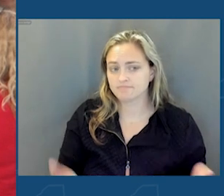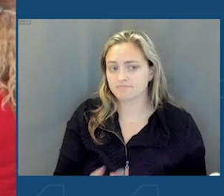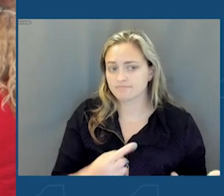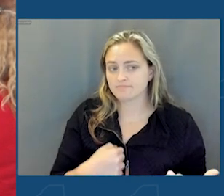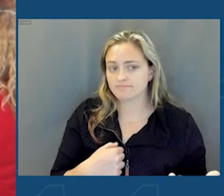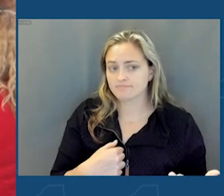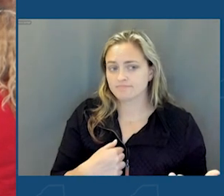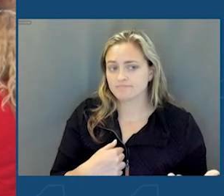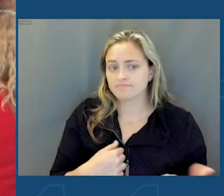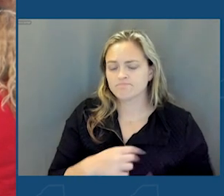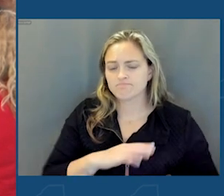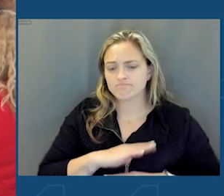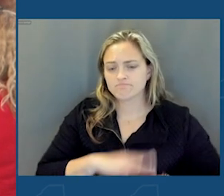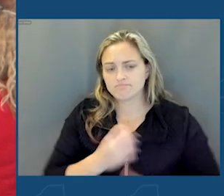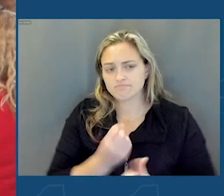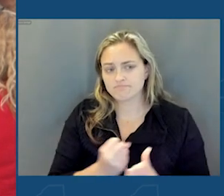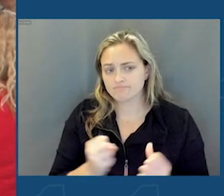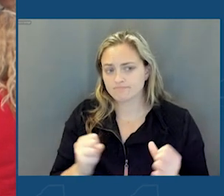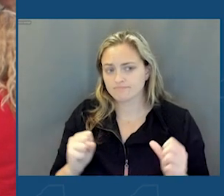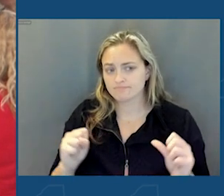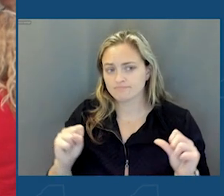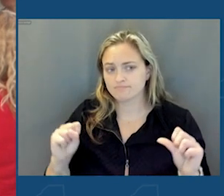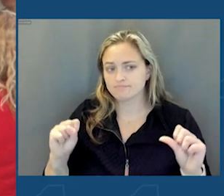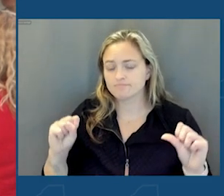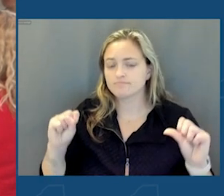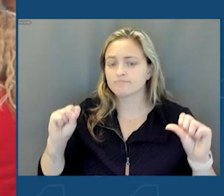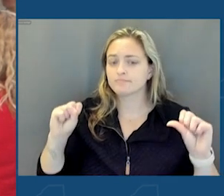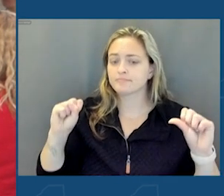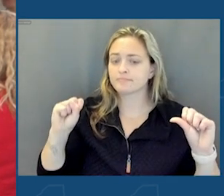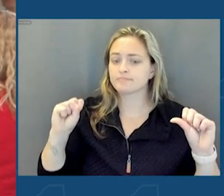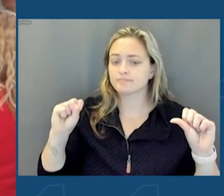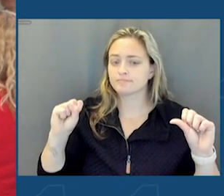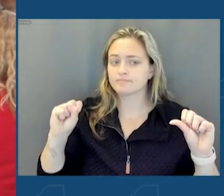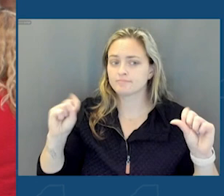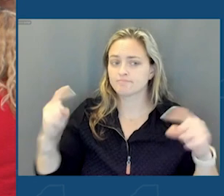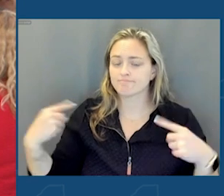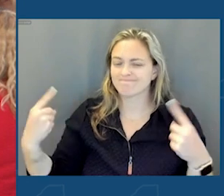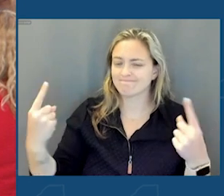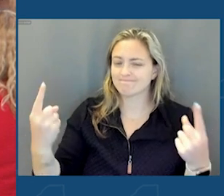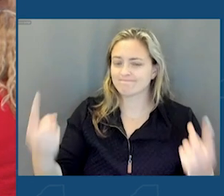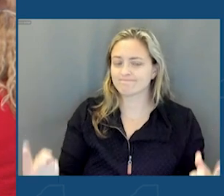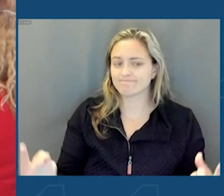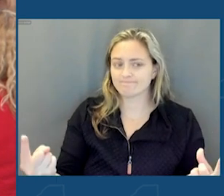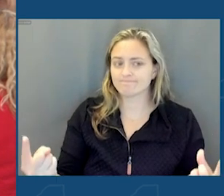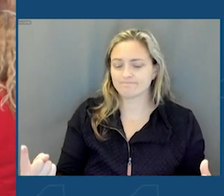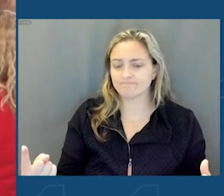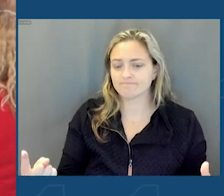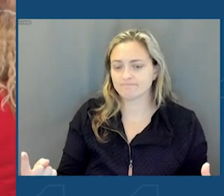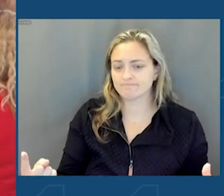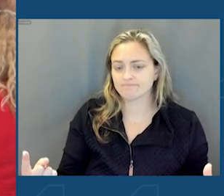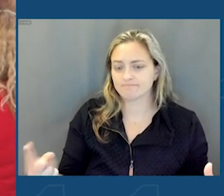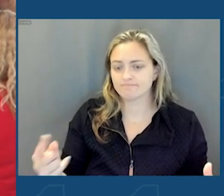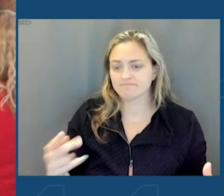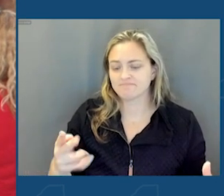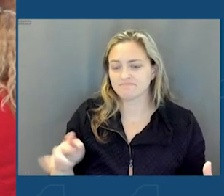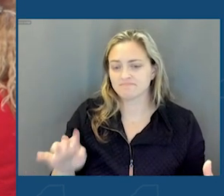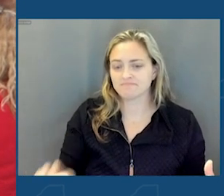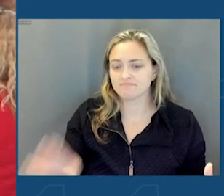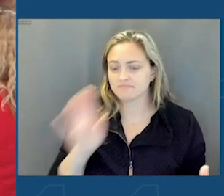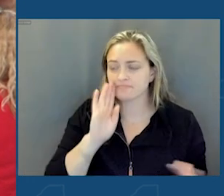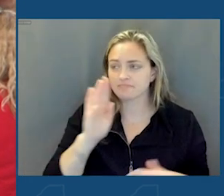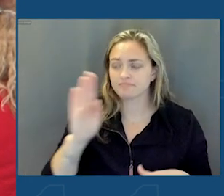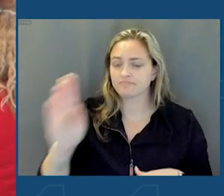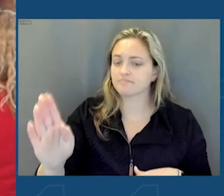me safe thus far, and grace